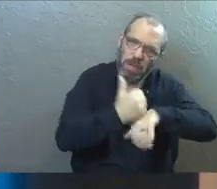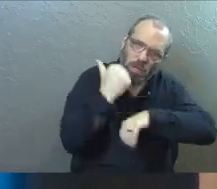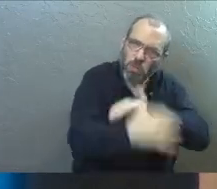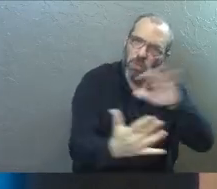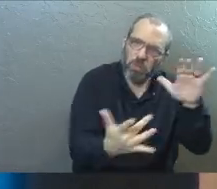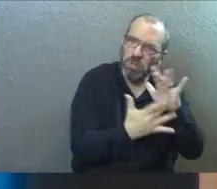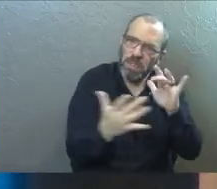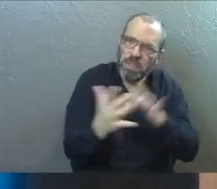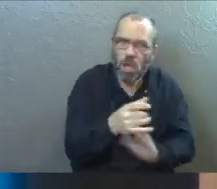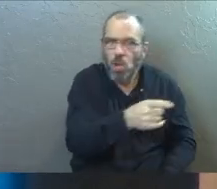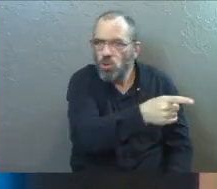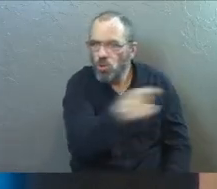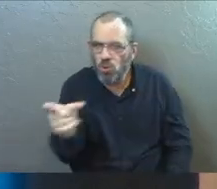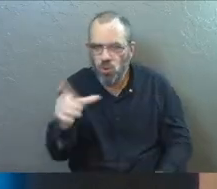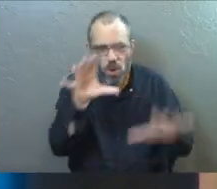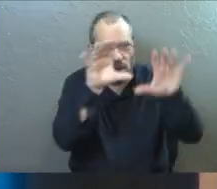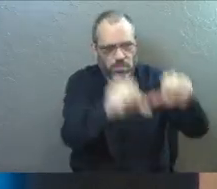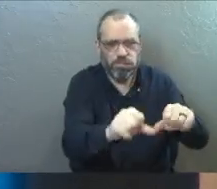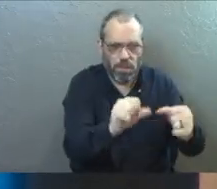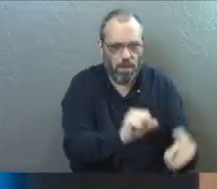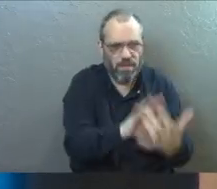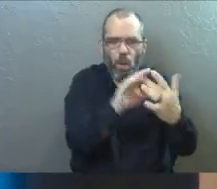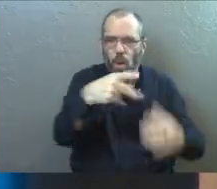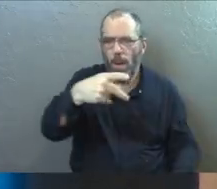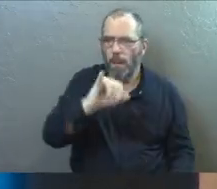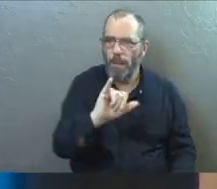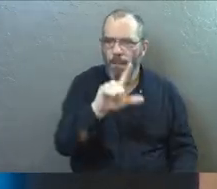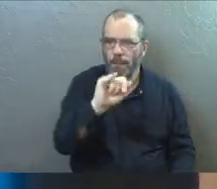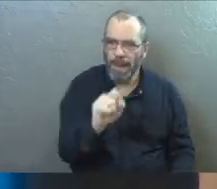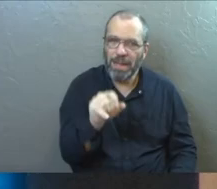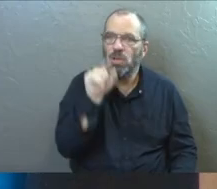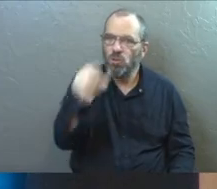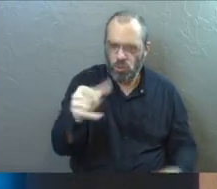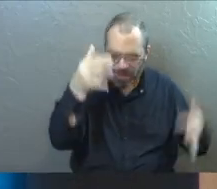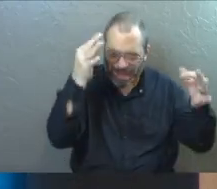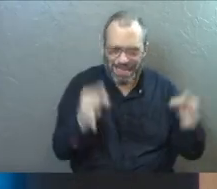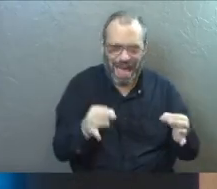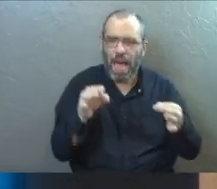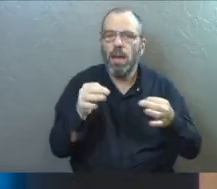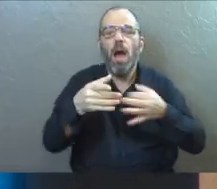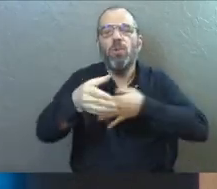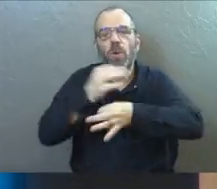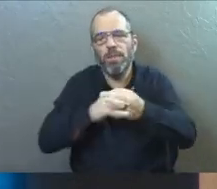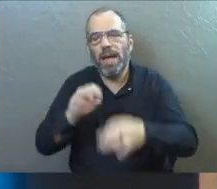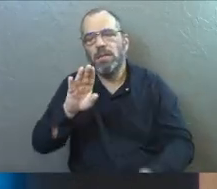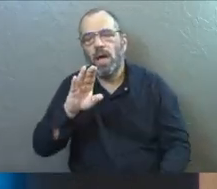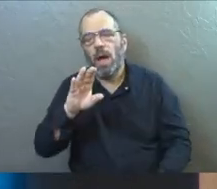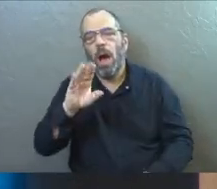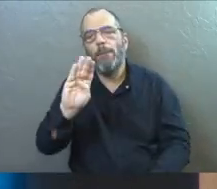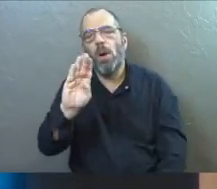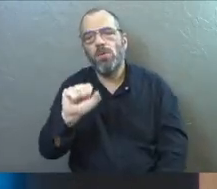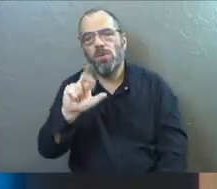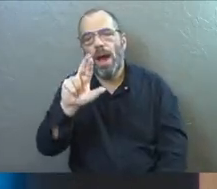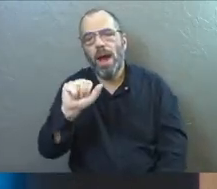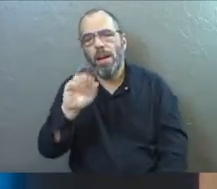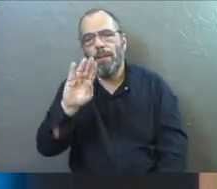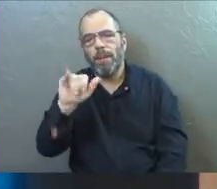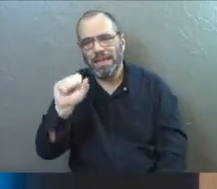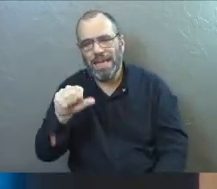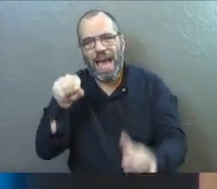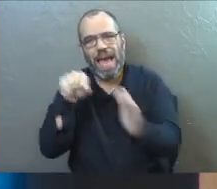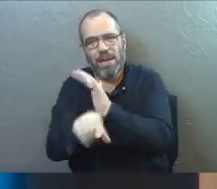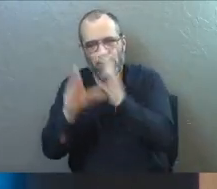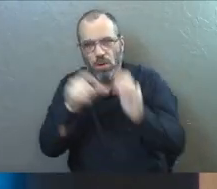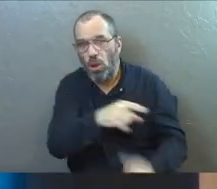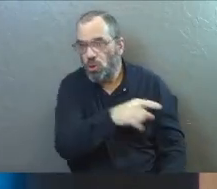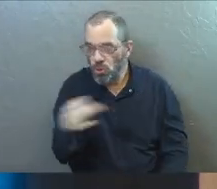him. They took him before Pilate. Peter says, they chose a murderer over him. They